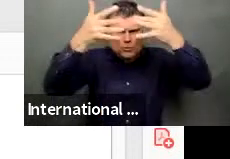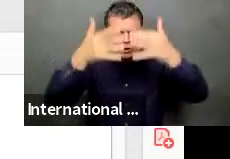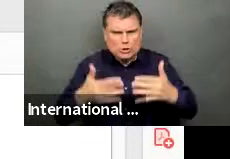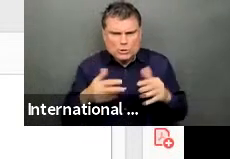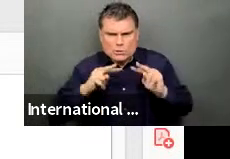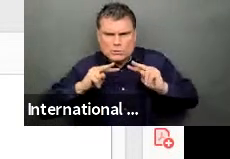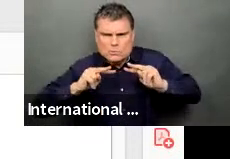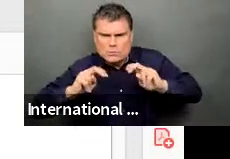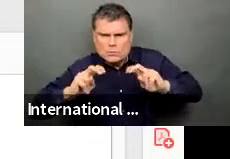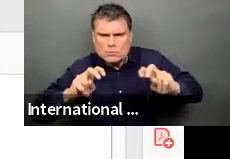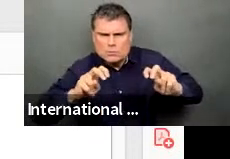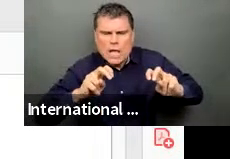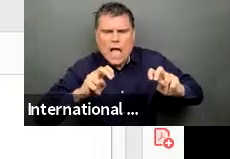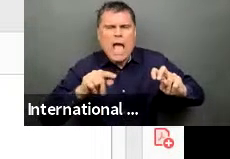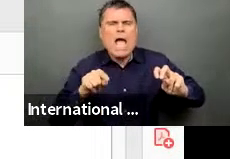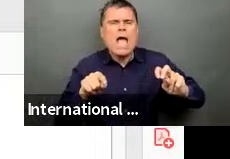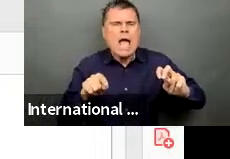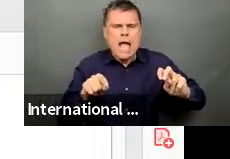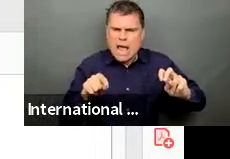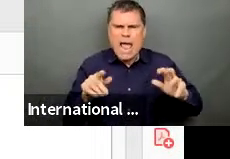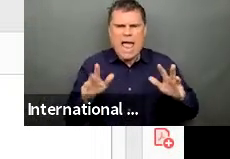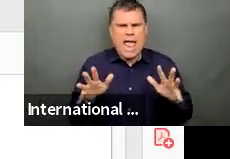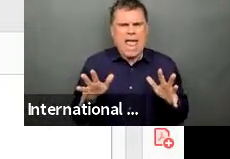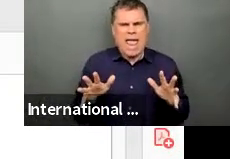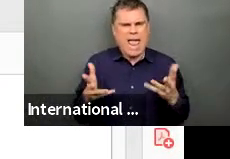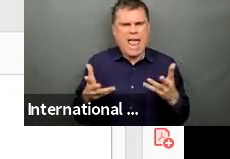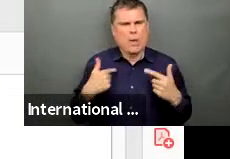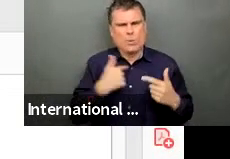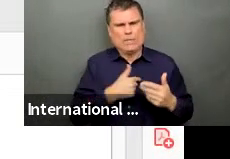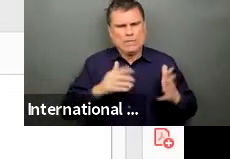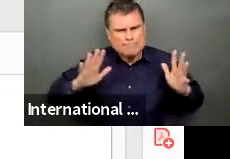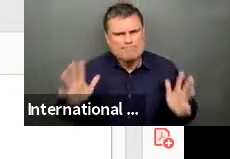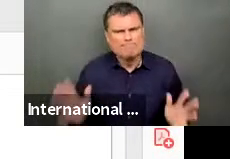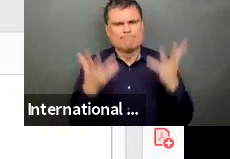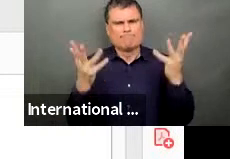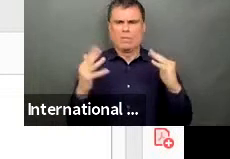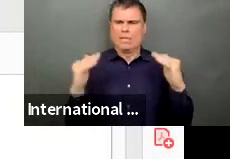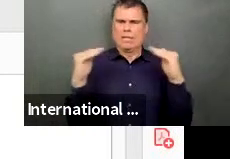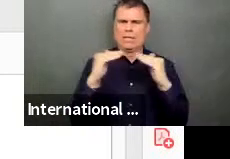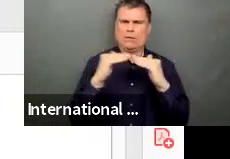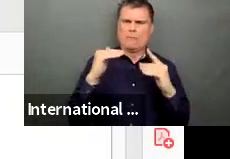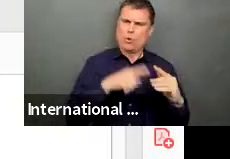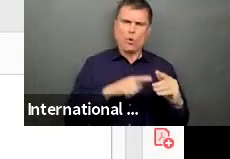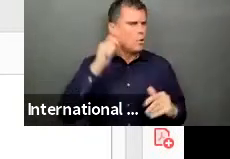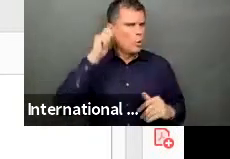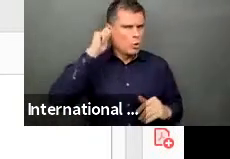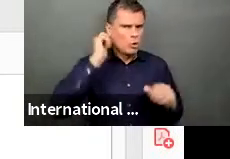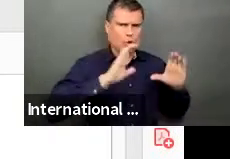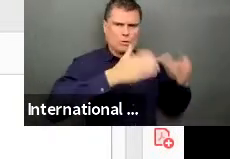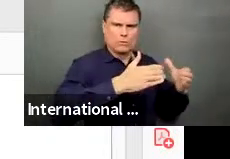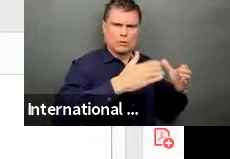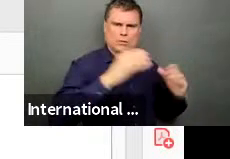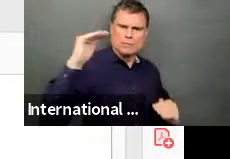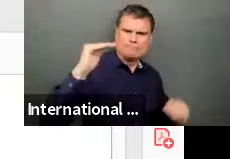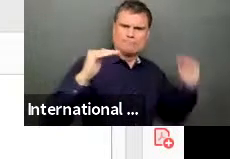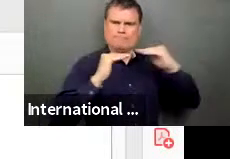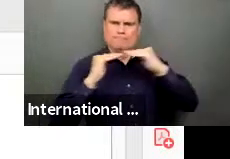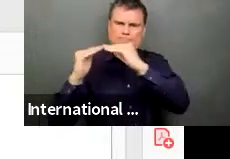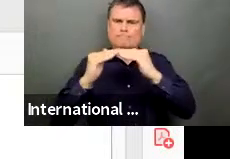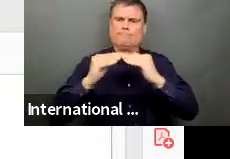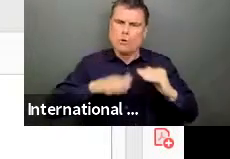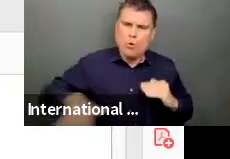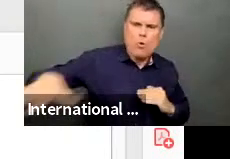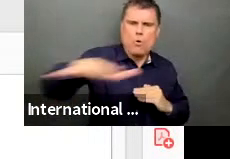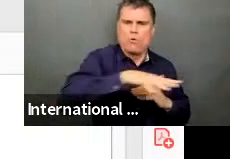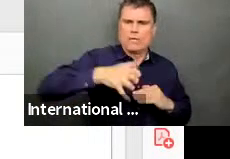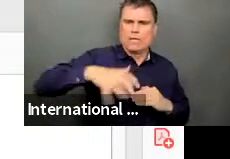equal value of girls that can be contextualized across countries. As part of these efforts,